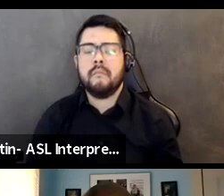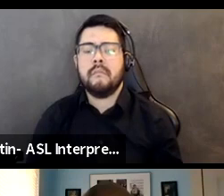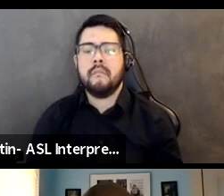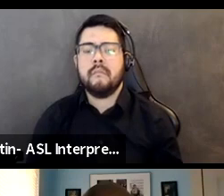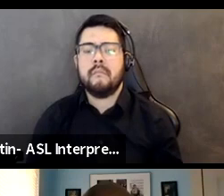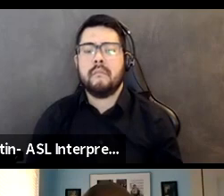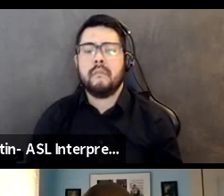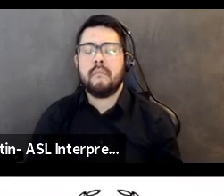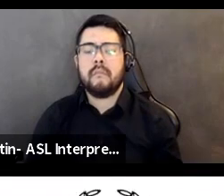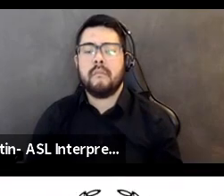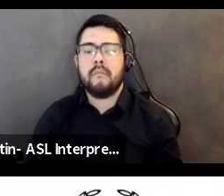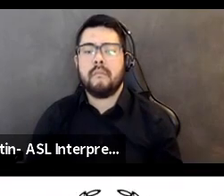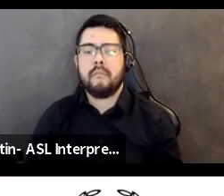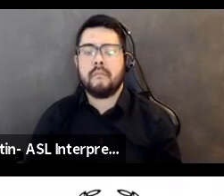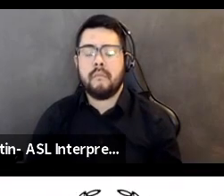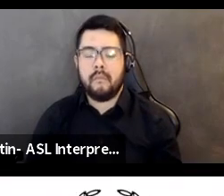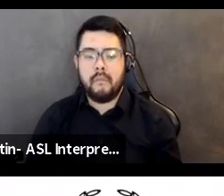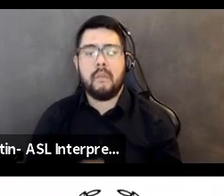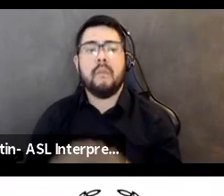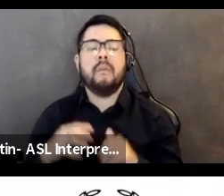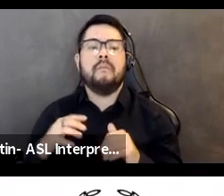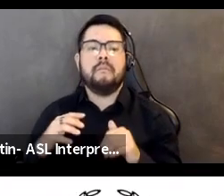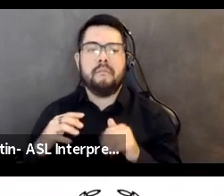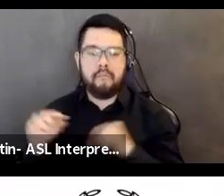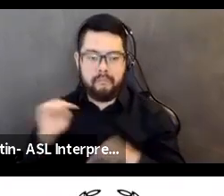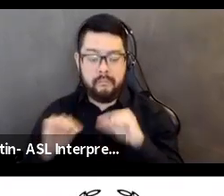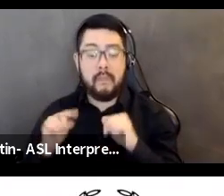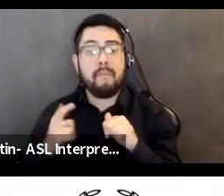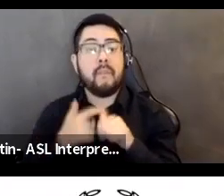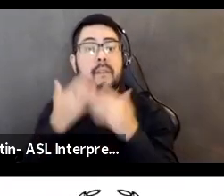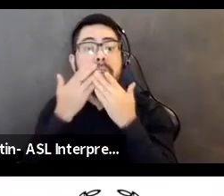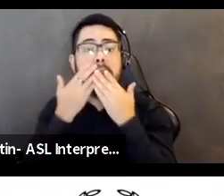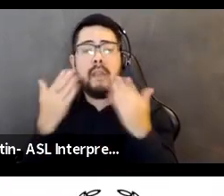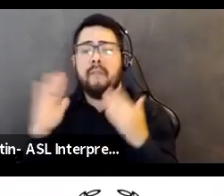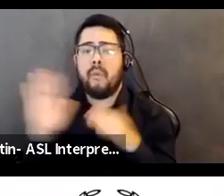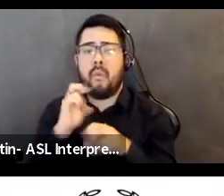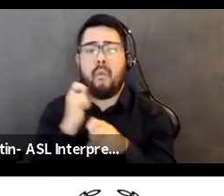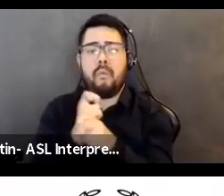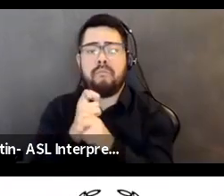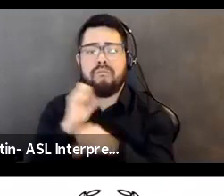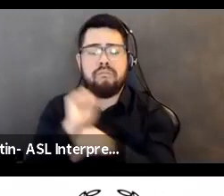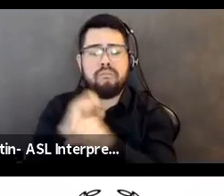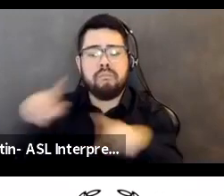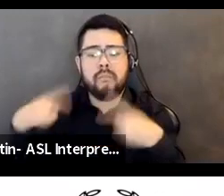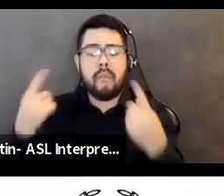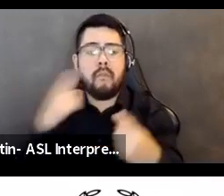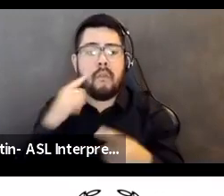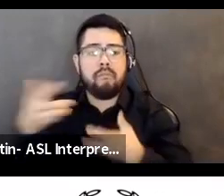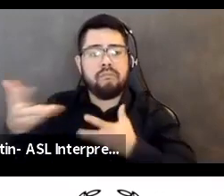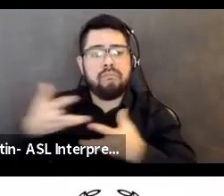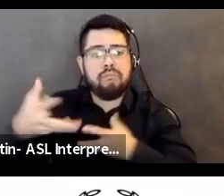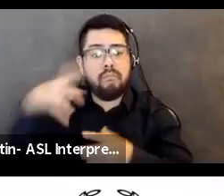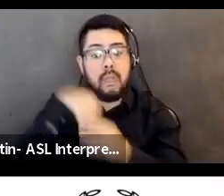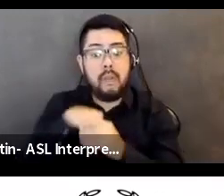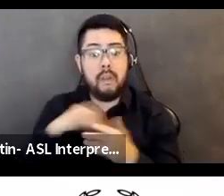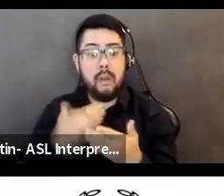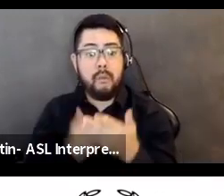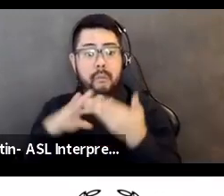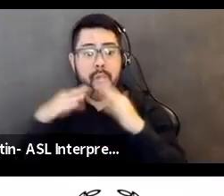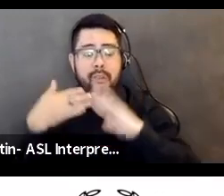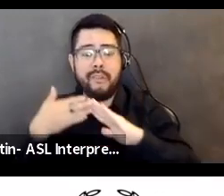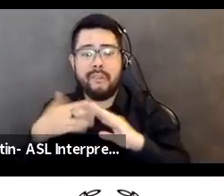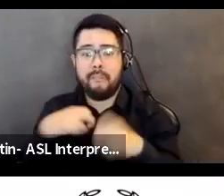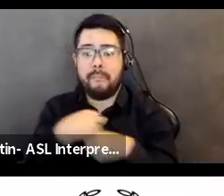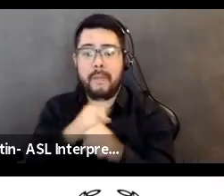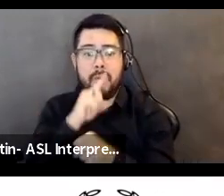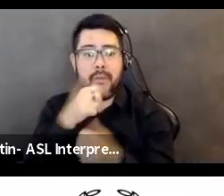pertains to first thank you for all the work that you're doing for engaging the community so making sure that each board